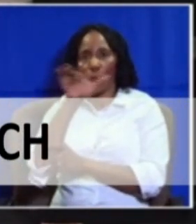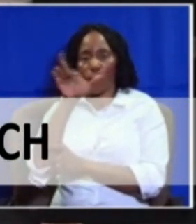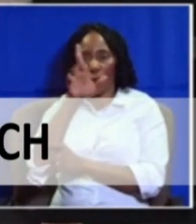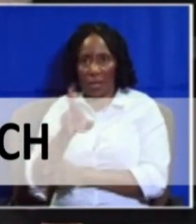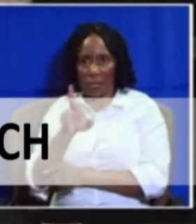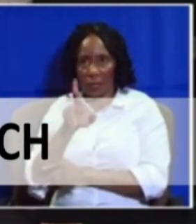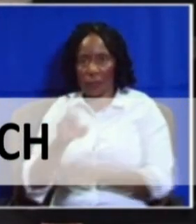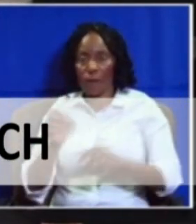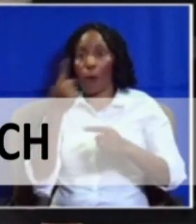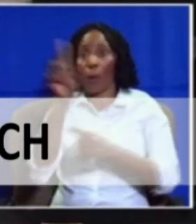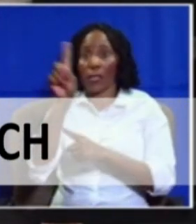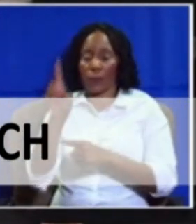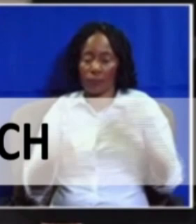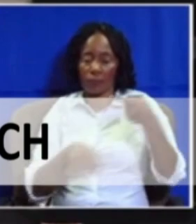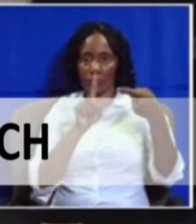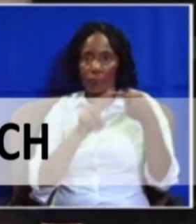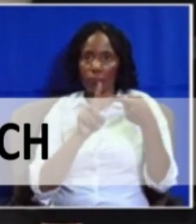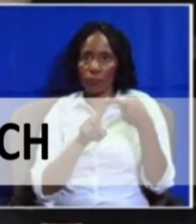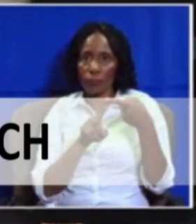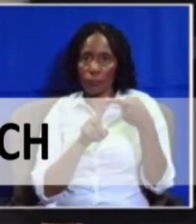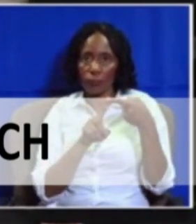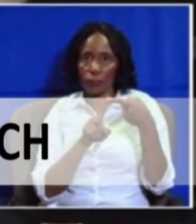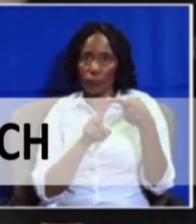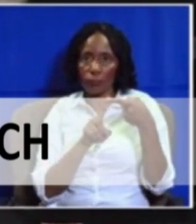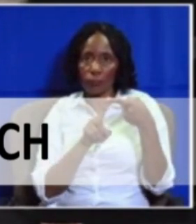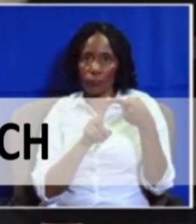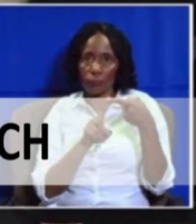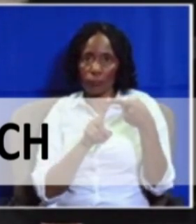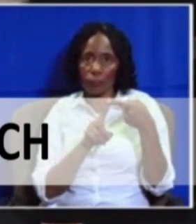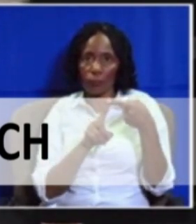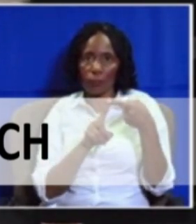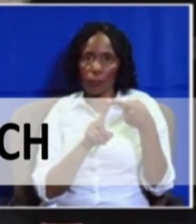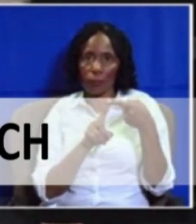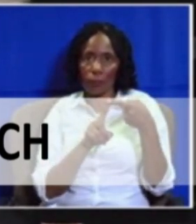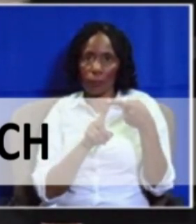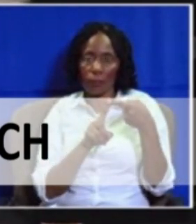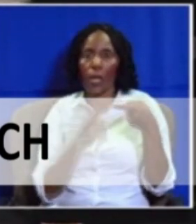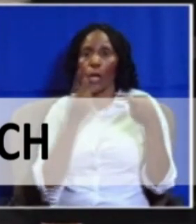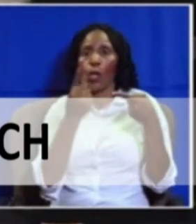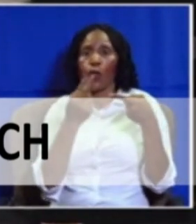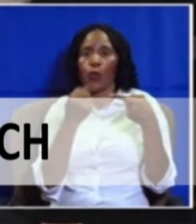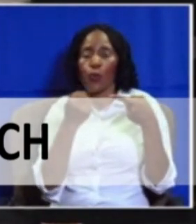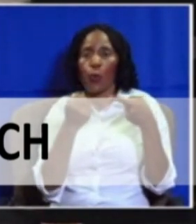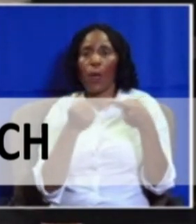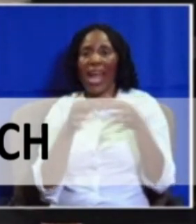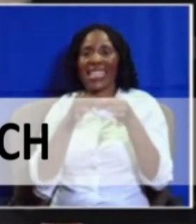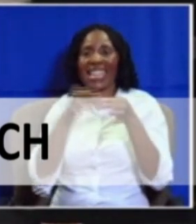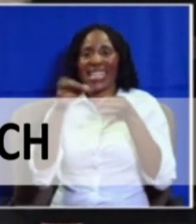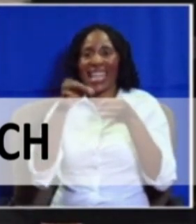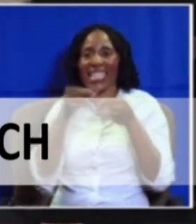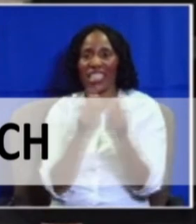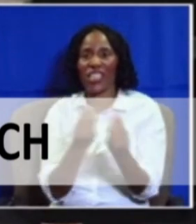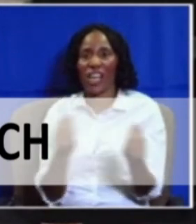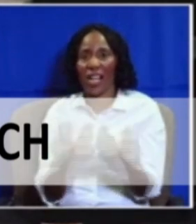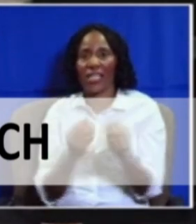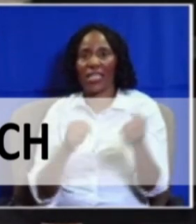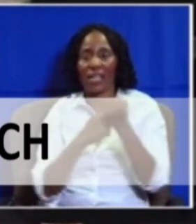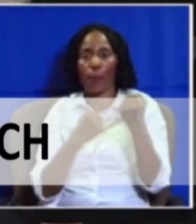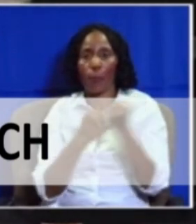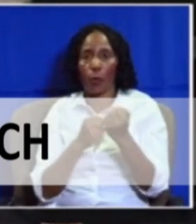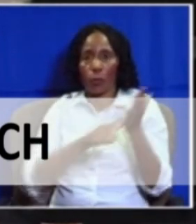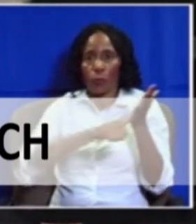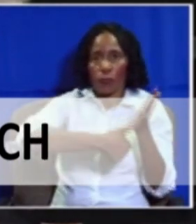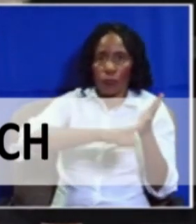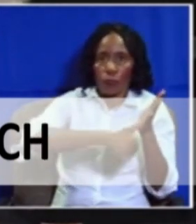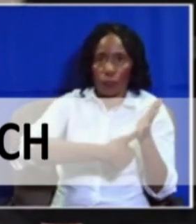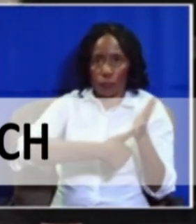following. First, to initiate a new extended child support grant for double orphans. This